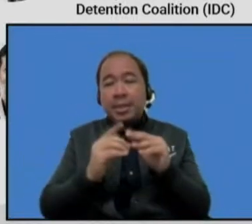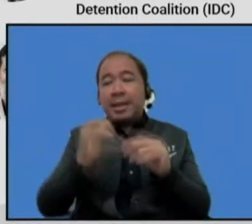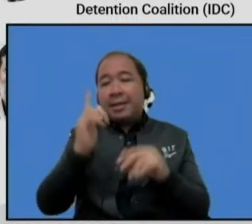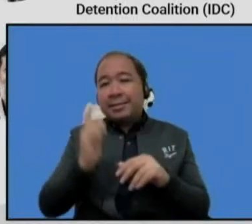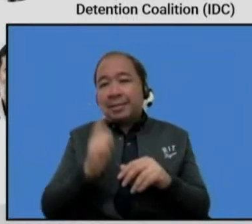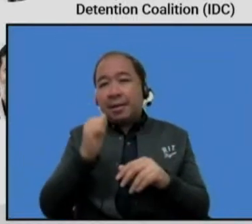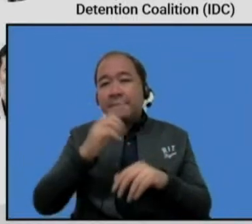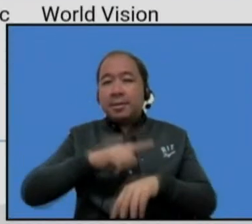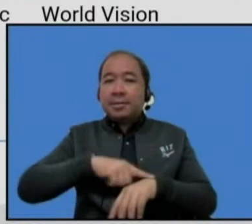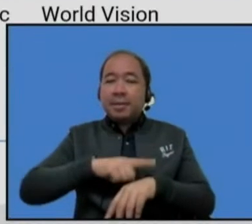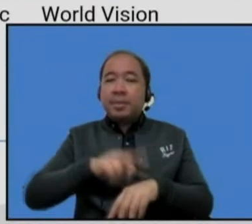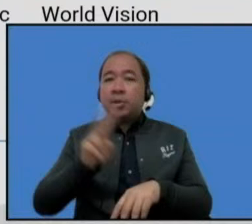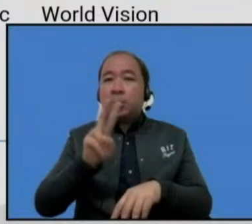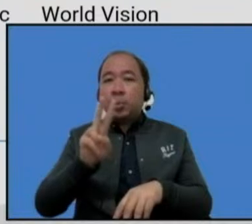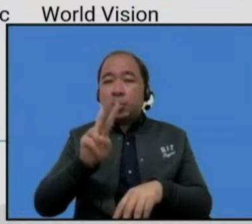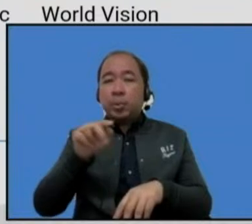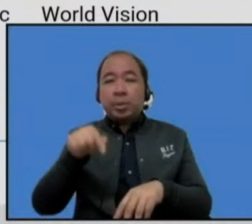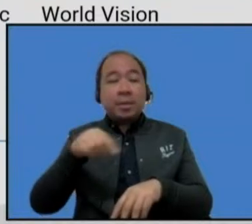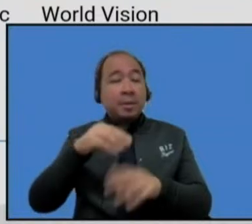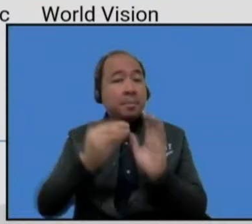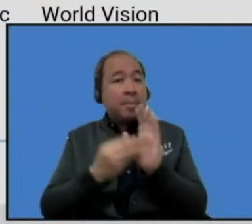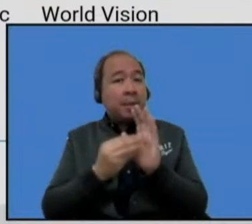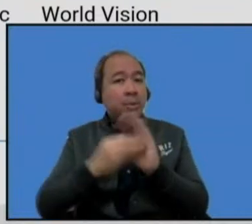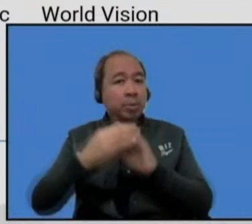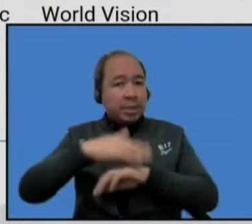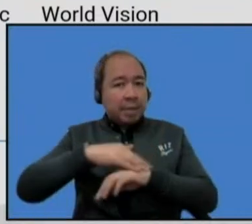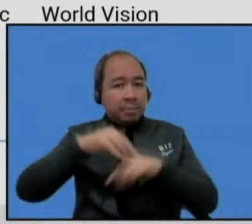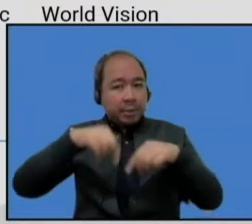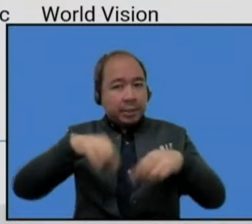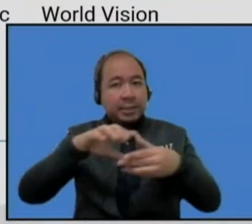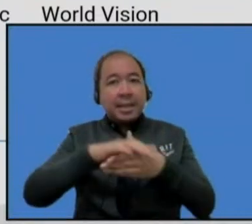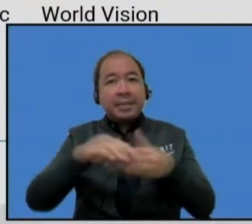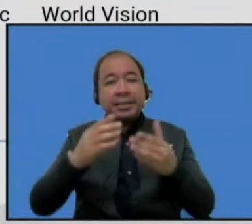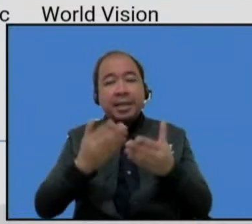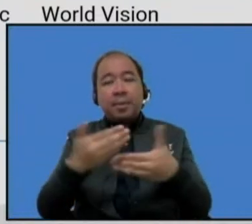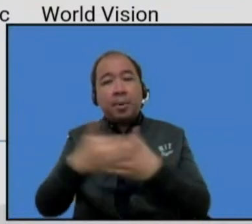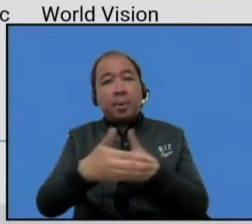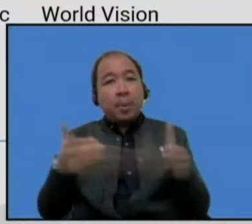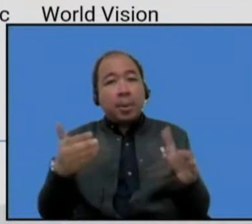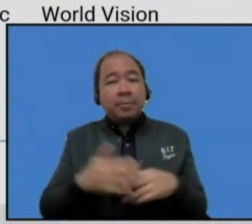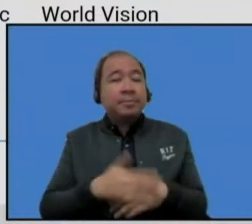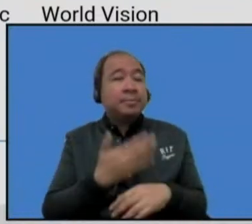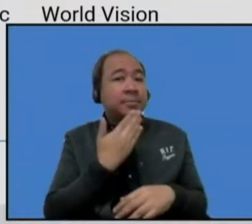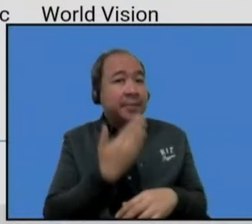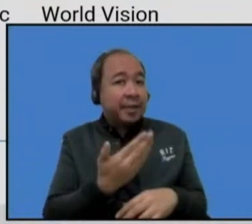at 2 p.m. Bangkok time here in ESCAP Hall. Thank you, Madam Chair.